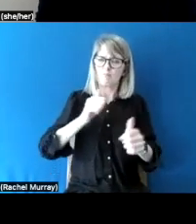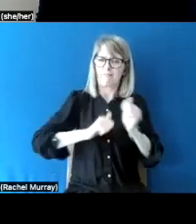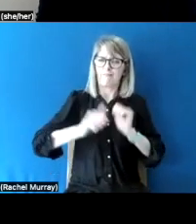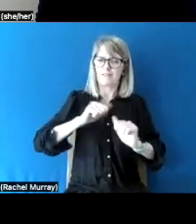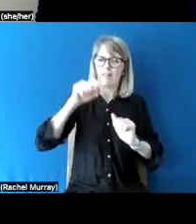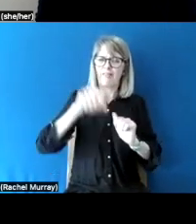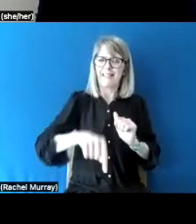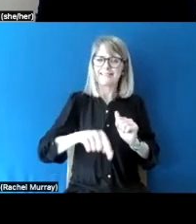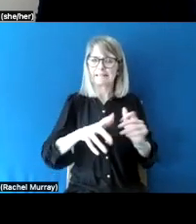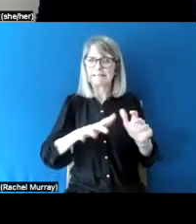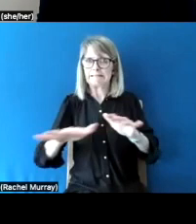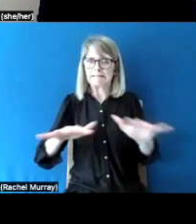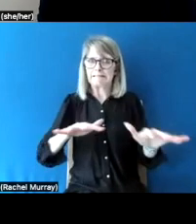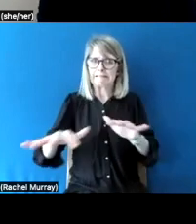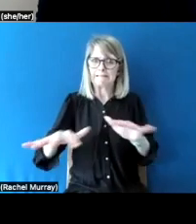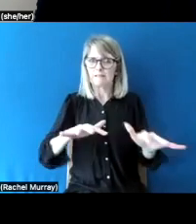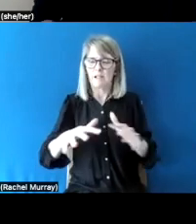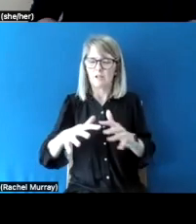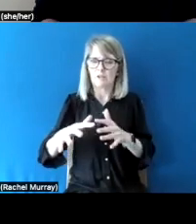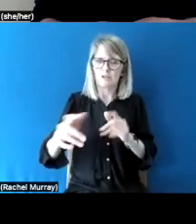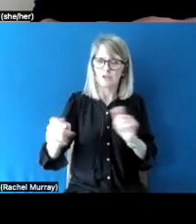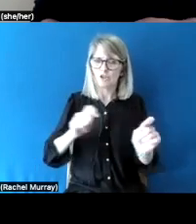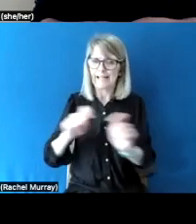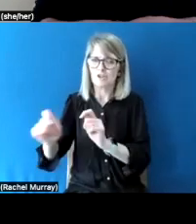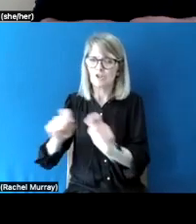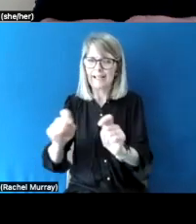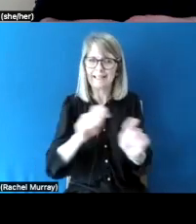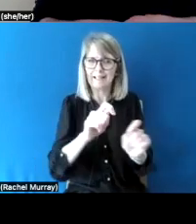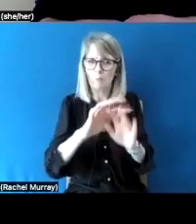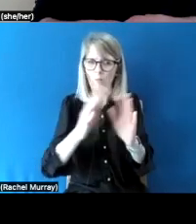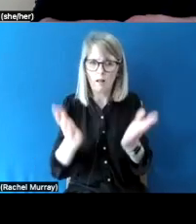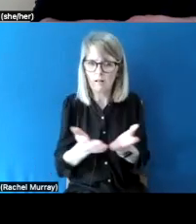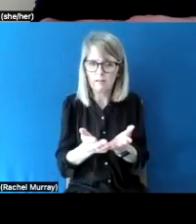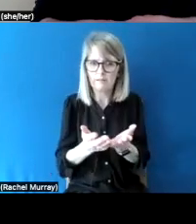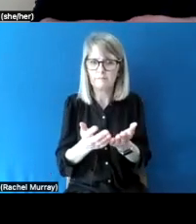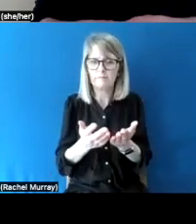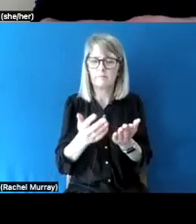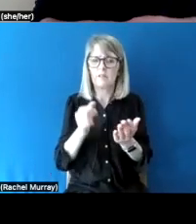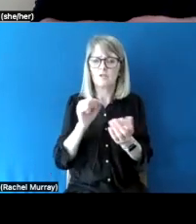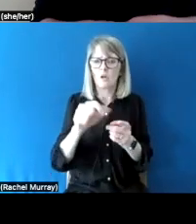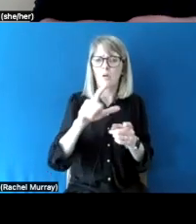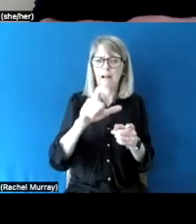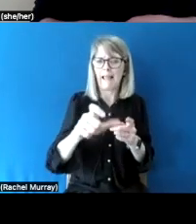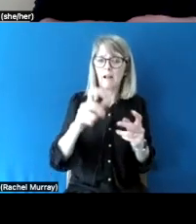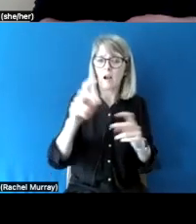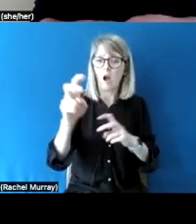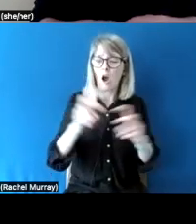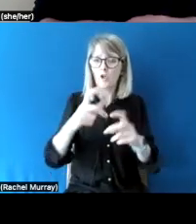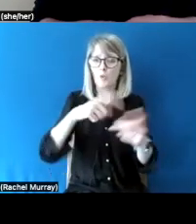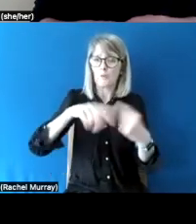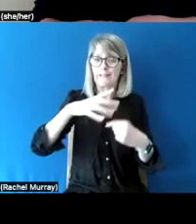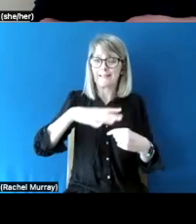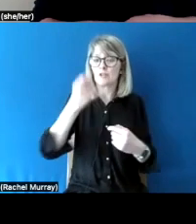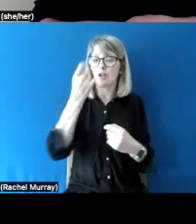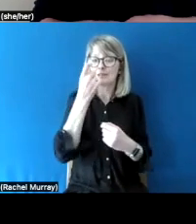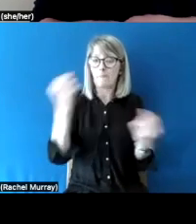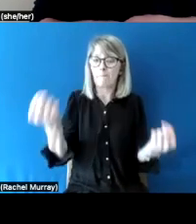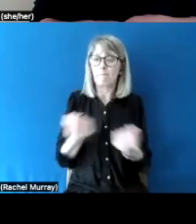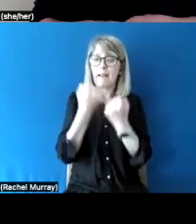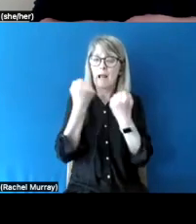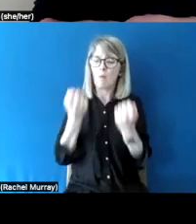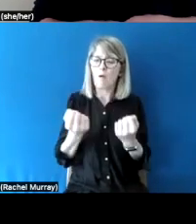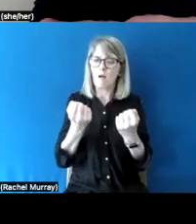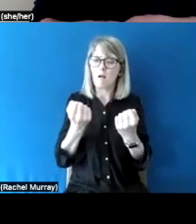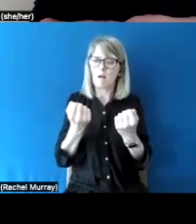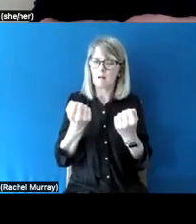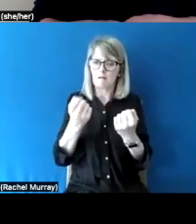unstable and shifting terrain. So what Clegg argued is that we need to understand power in the context